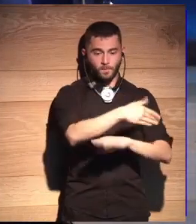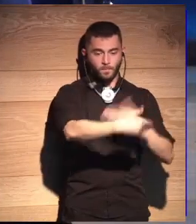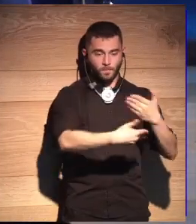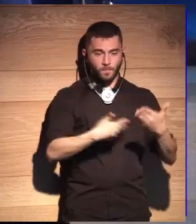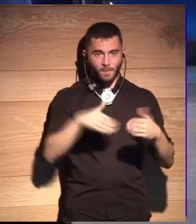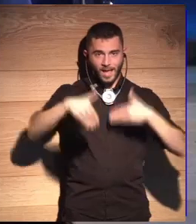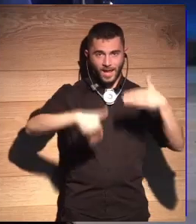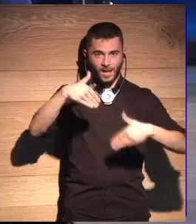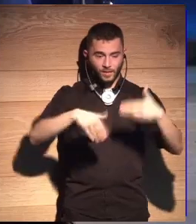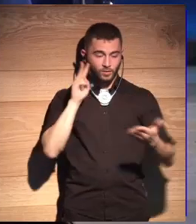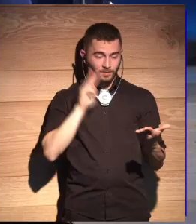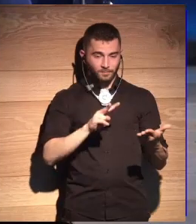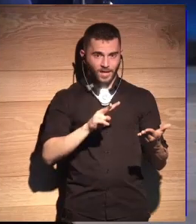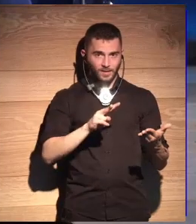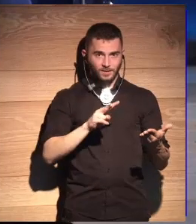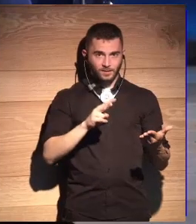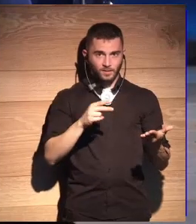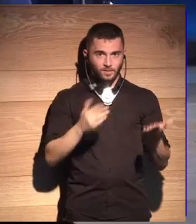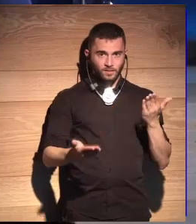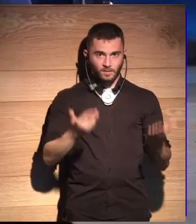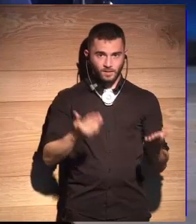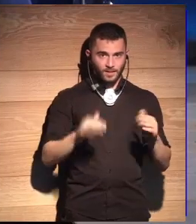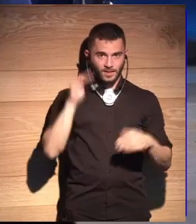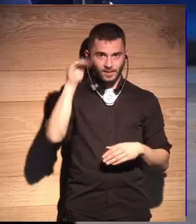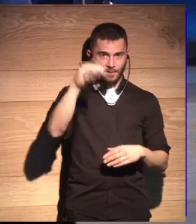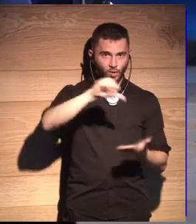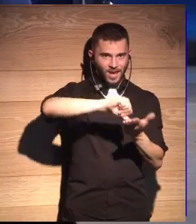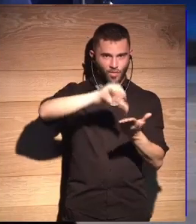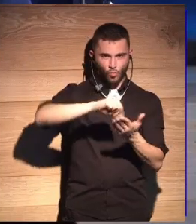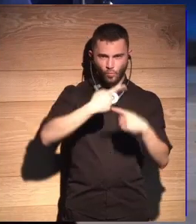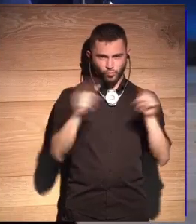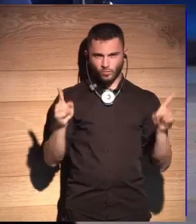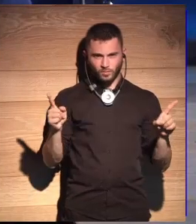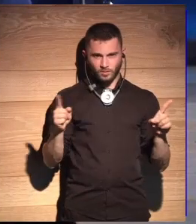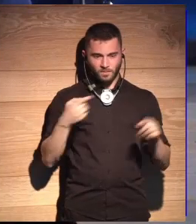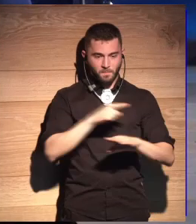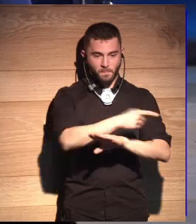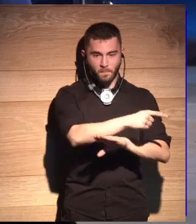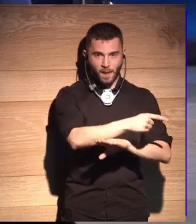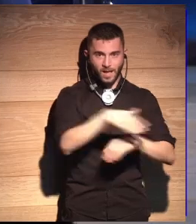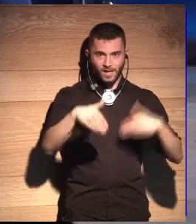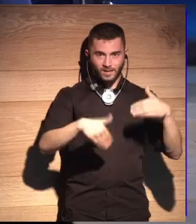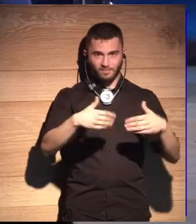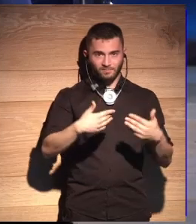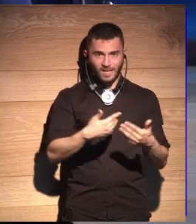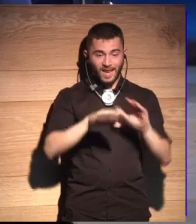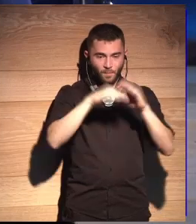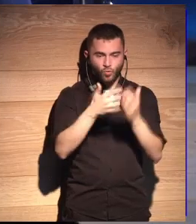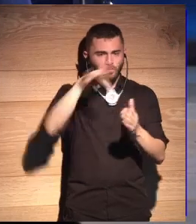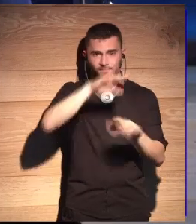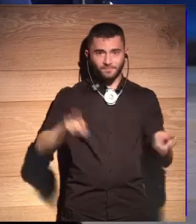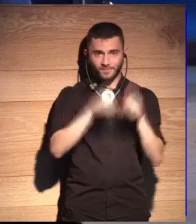take an electoral map nowadays, you will see a contrast between rural areas and the cities. In any map of